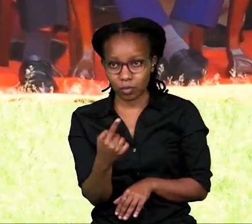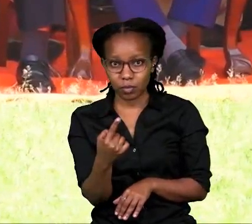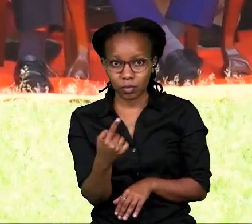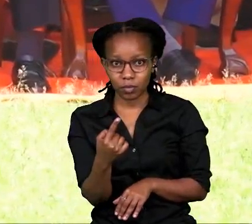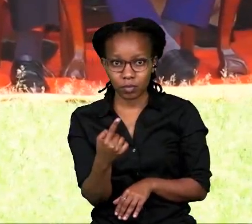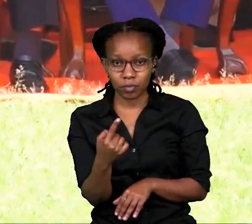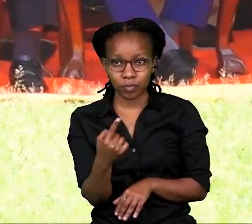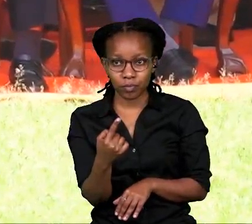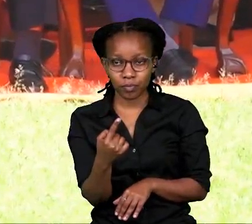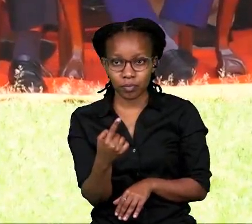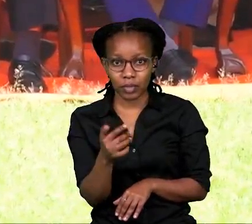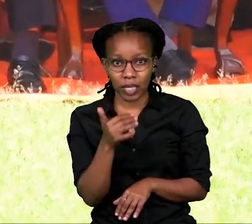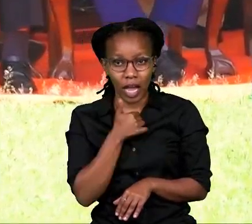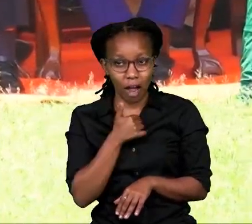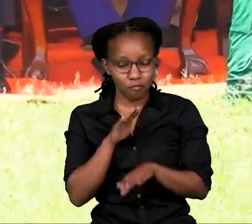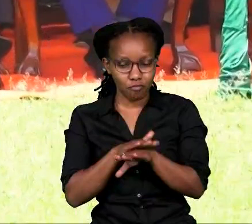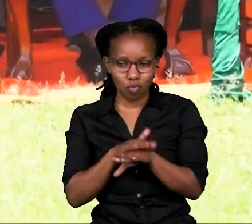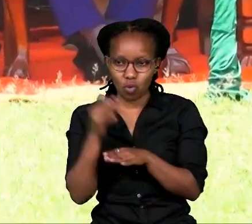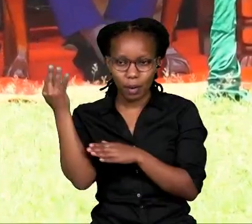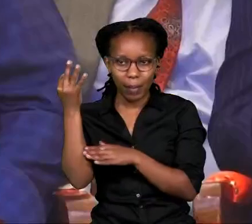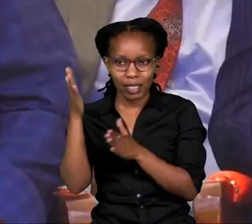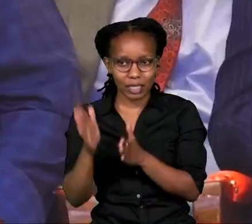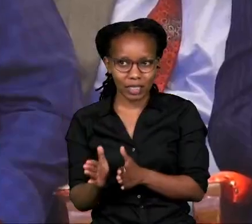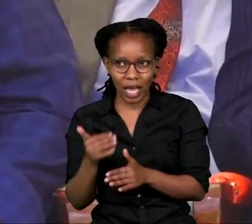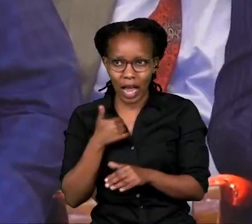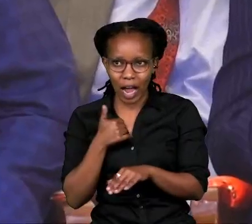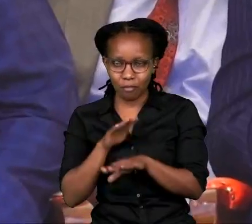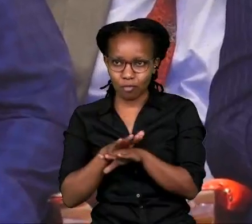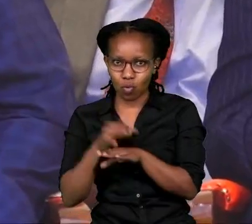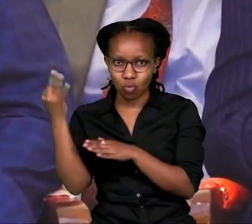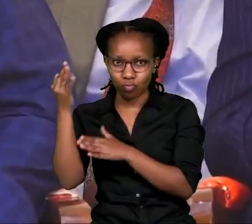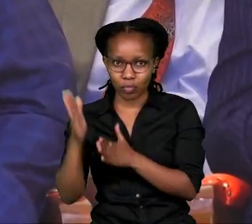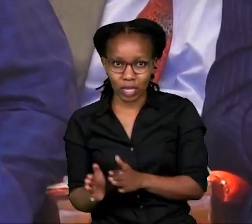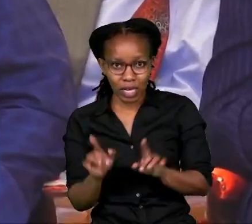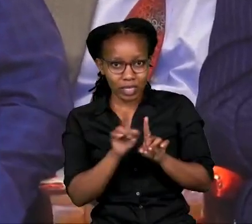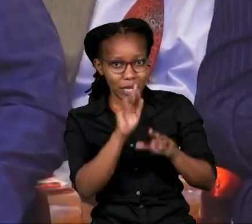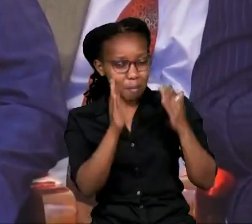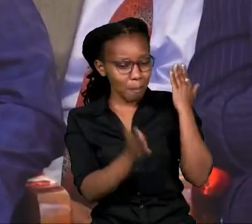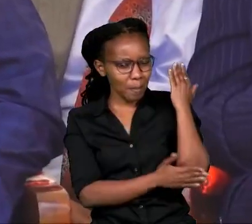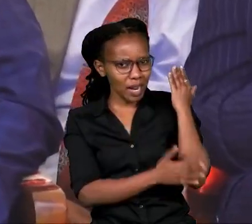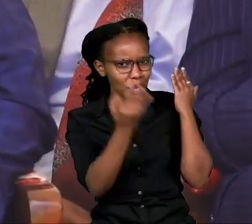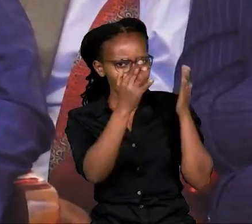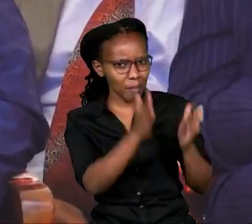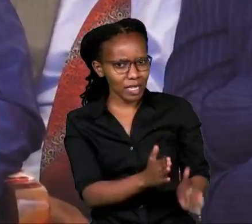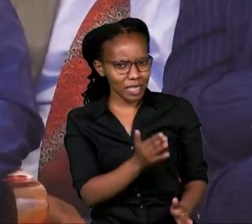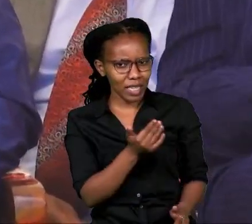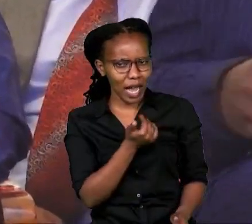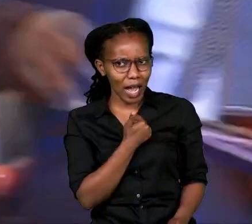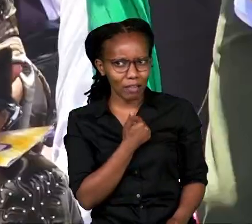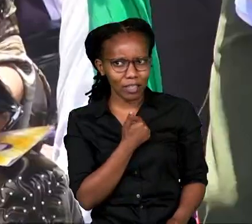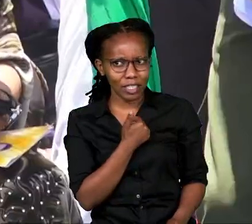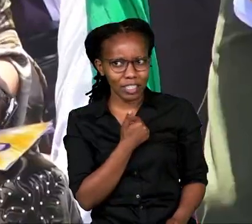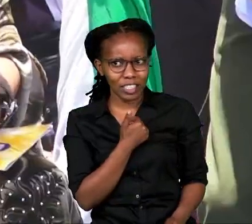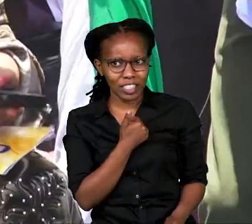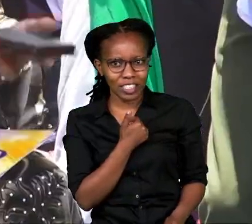is original. They are good pastors. We have. And there are some bad pastors. I don't want to mention just like that. They are fake and original pastors. Let me